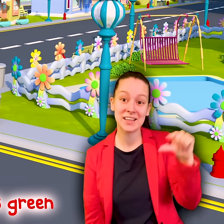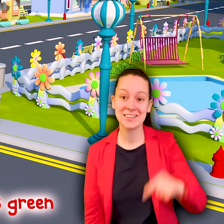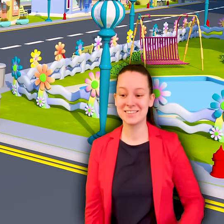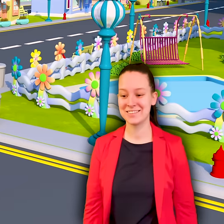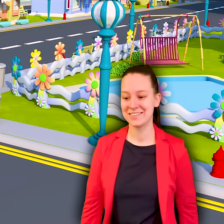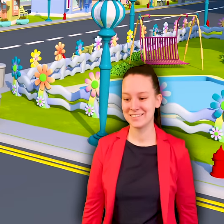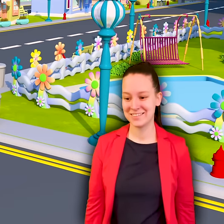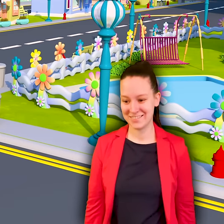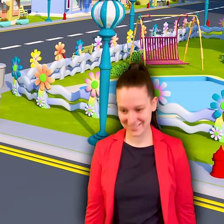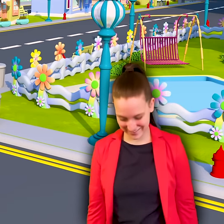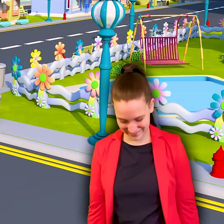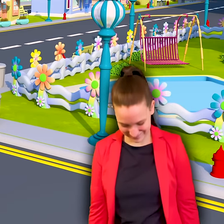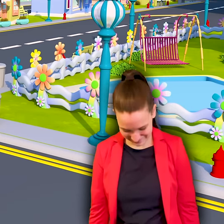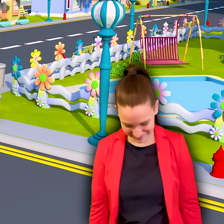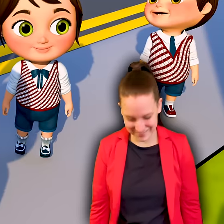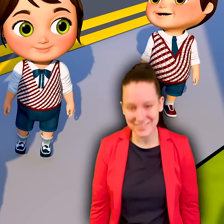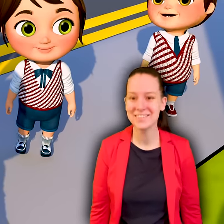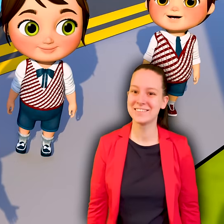goes green